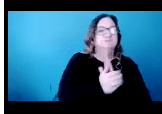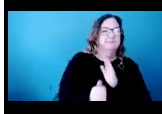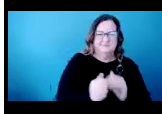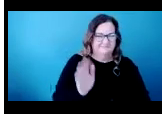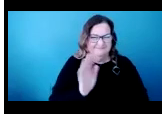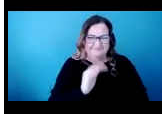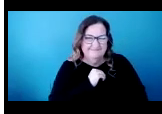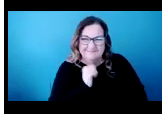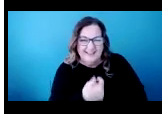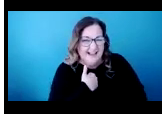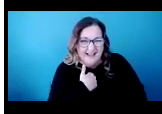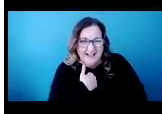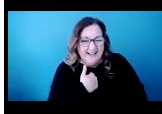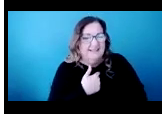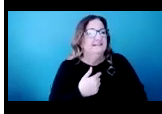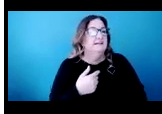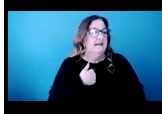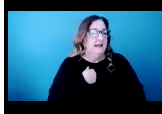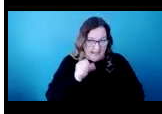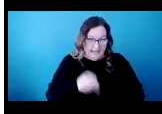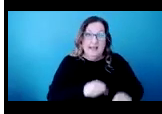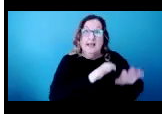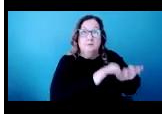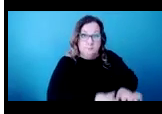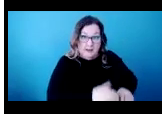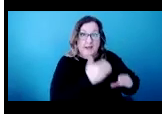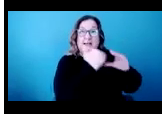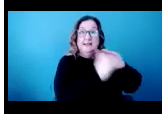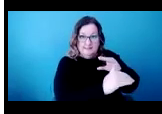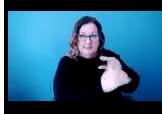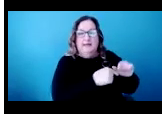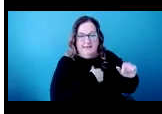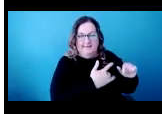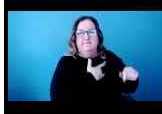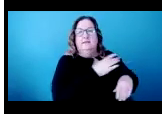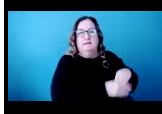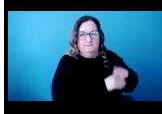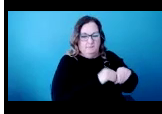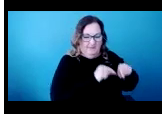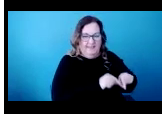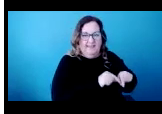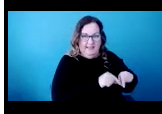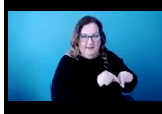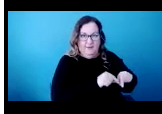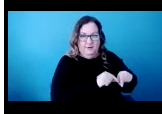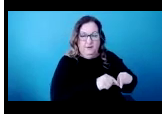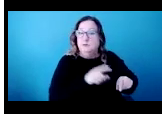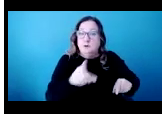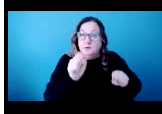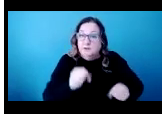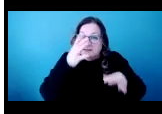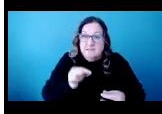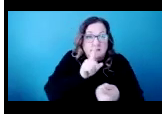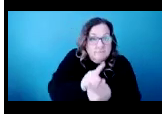skill set. I can sit down and I can write out an email to a legislator and let them know, hey, if you pass this